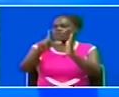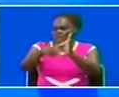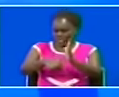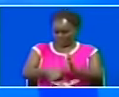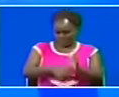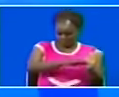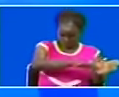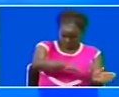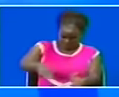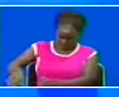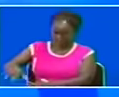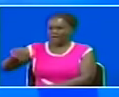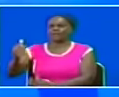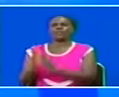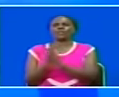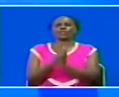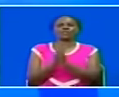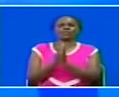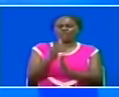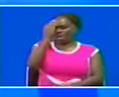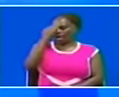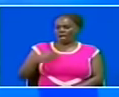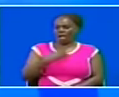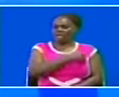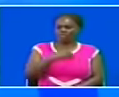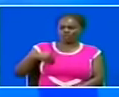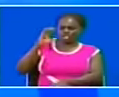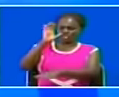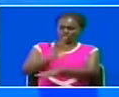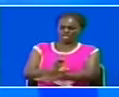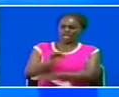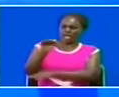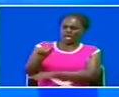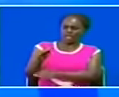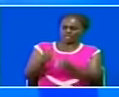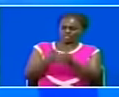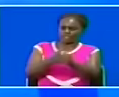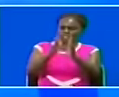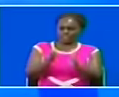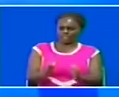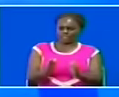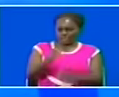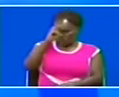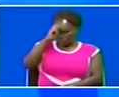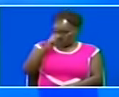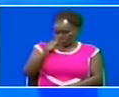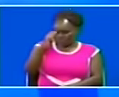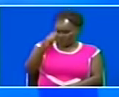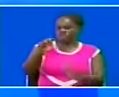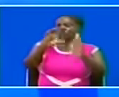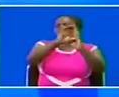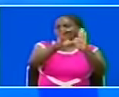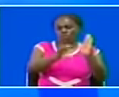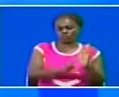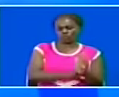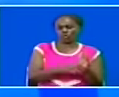days. Let's move on to another story where the Catholic Church is calling on leaders to respect the Constitution and desist from making statements that will